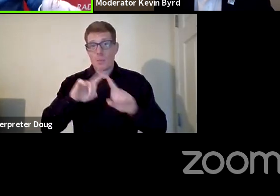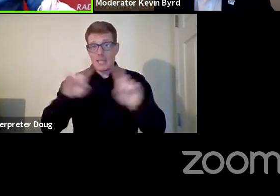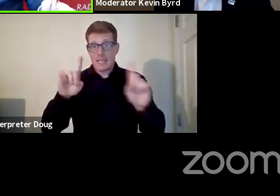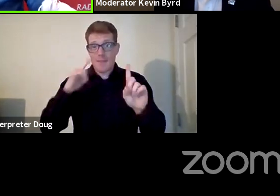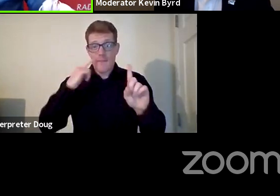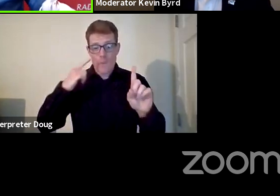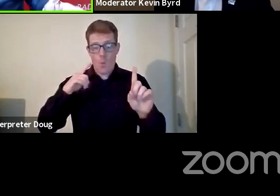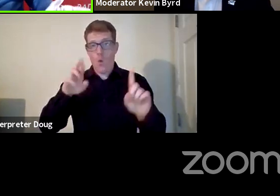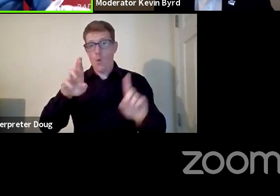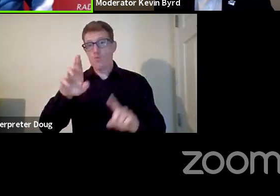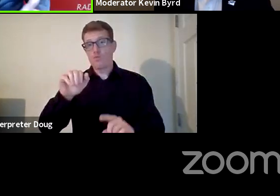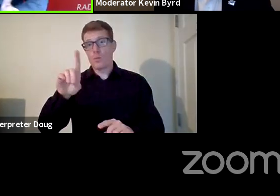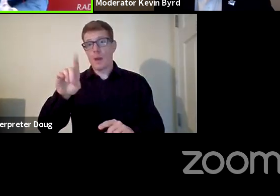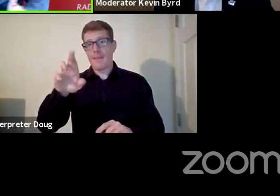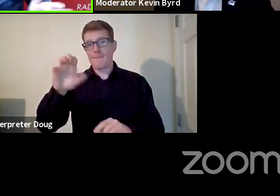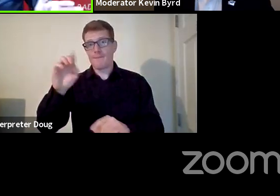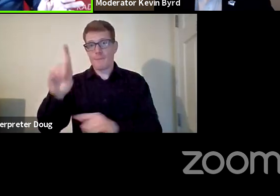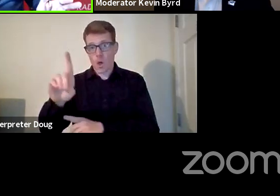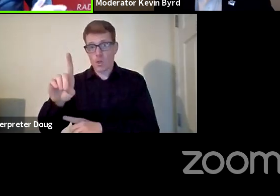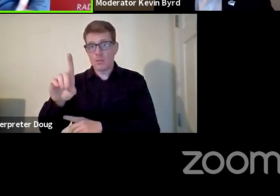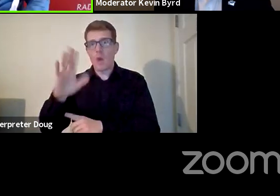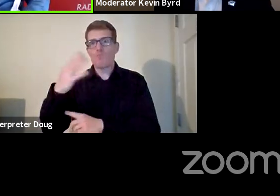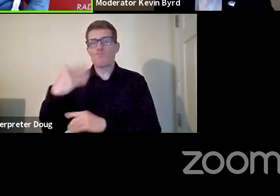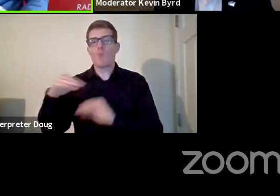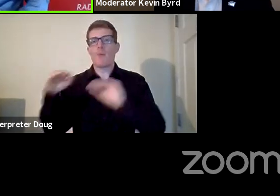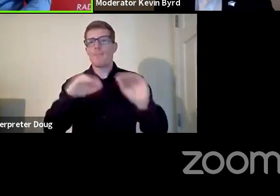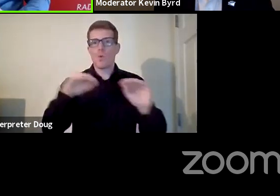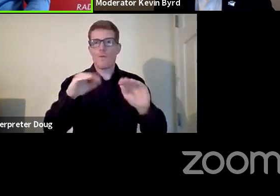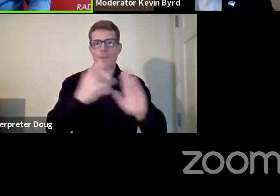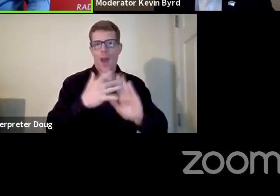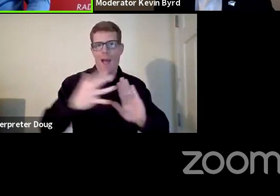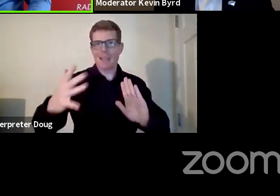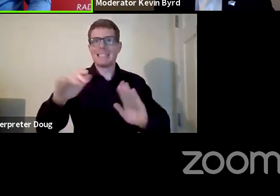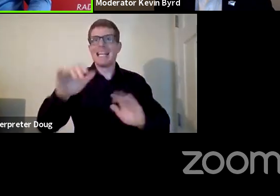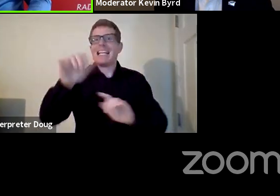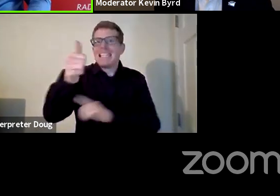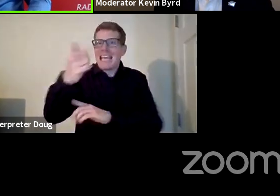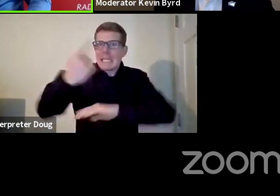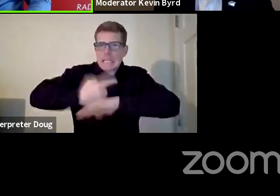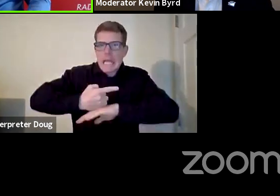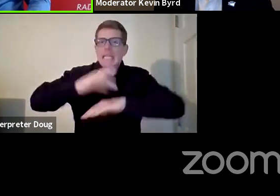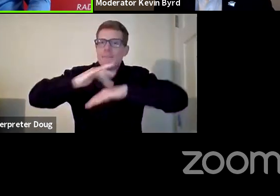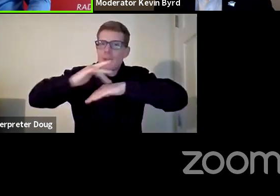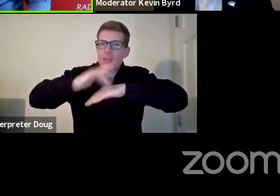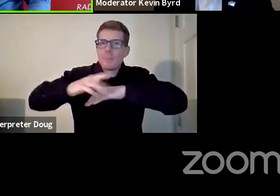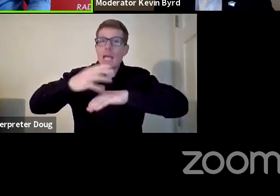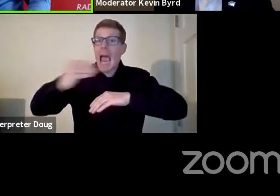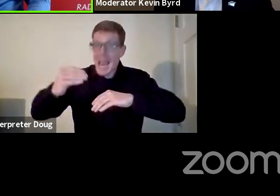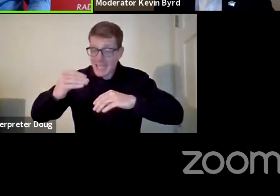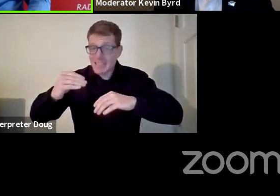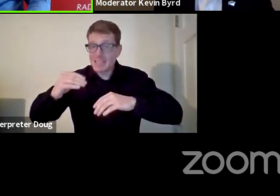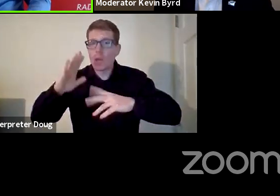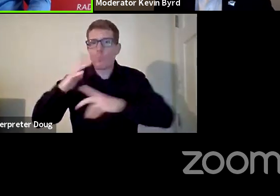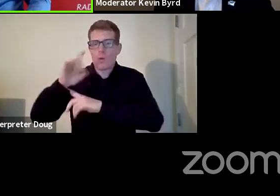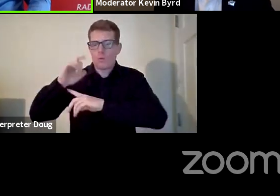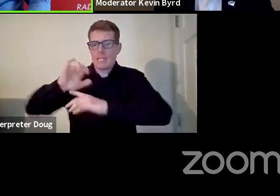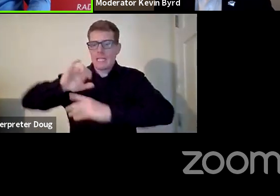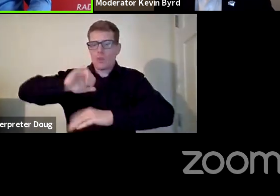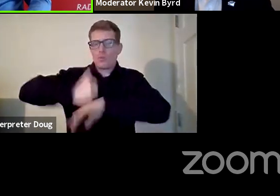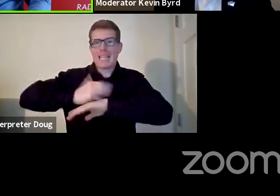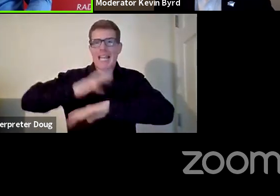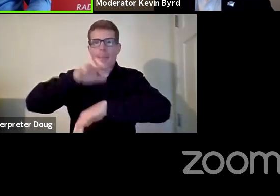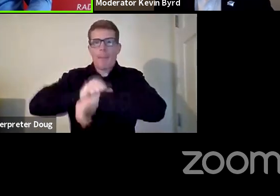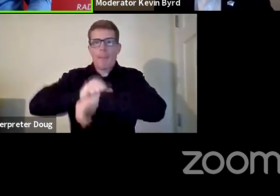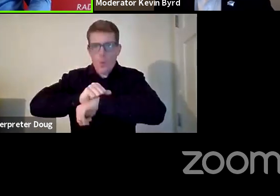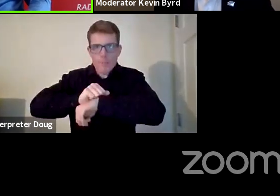by appointment and reducing the number of families and students that are going to be on campus at the same time, because we just